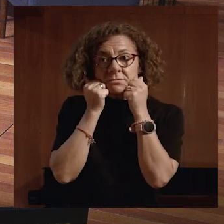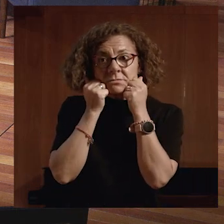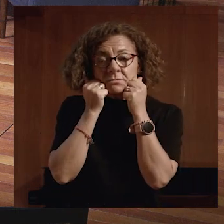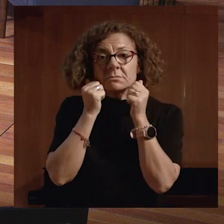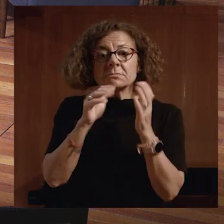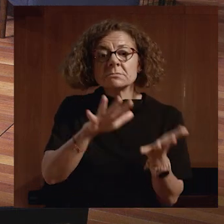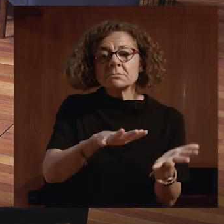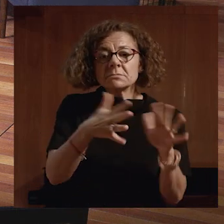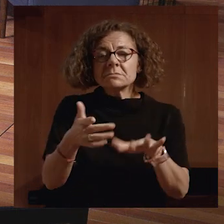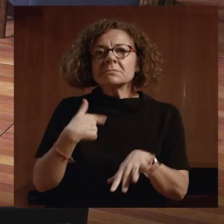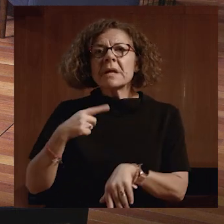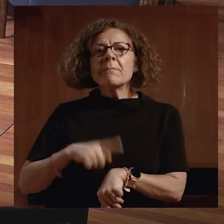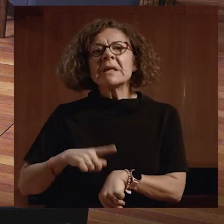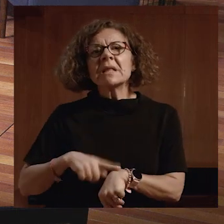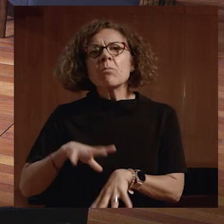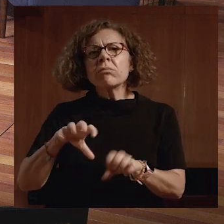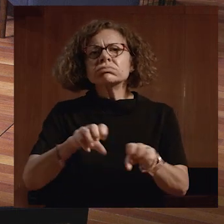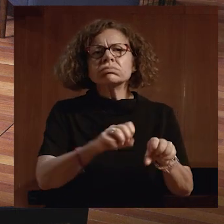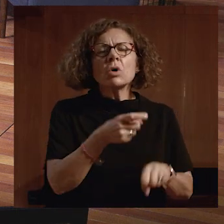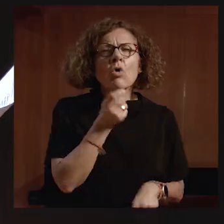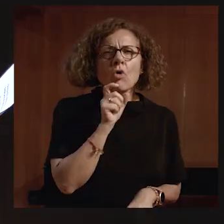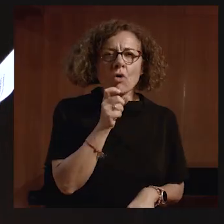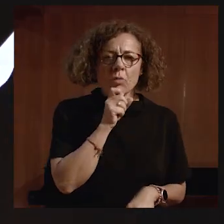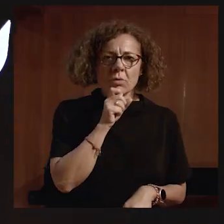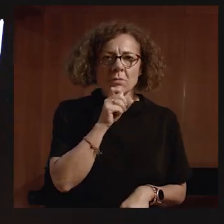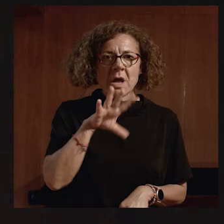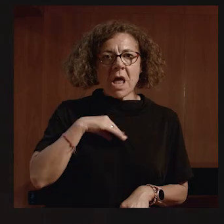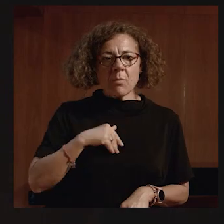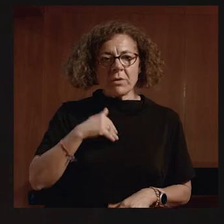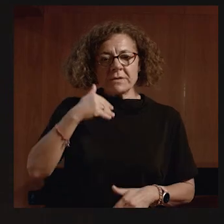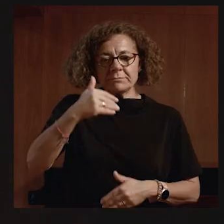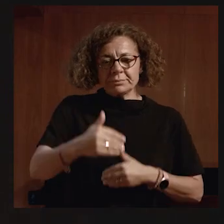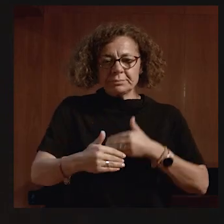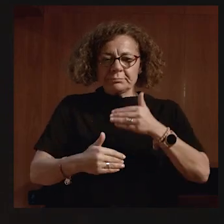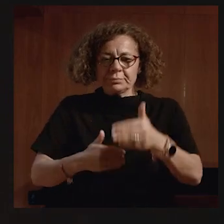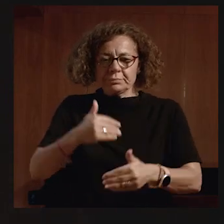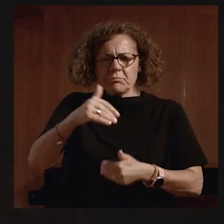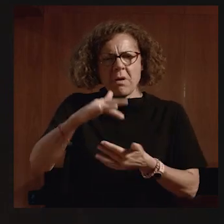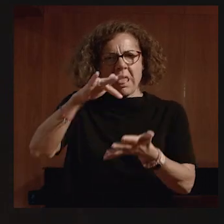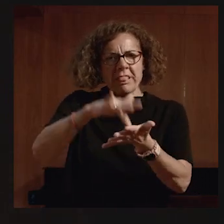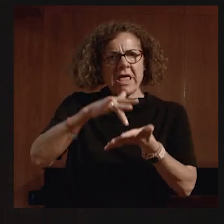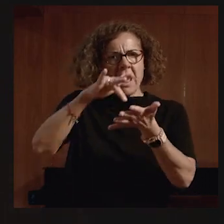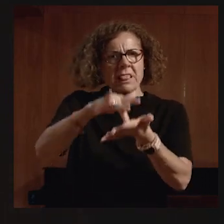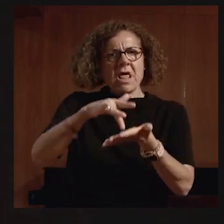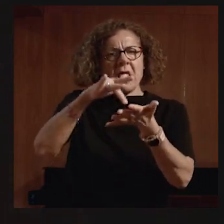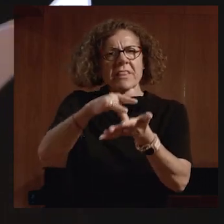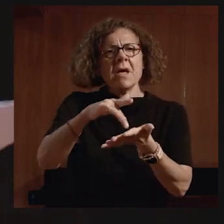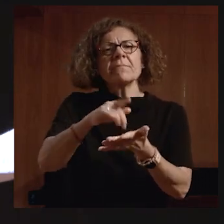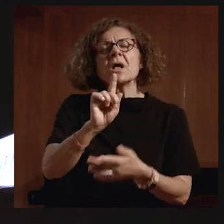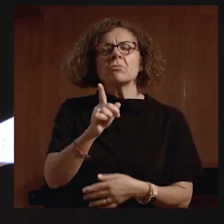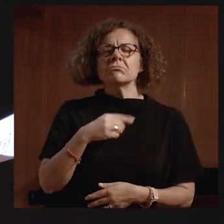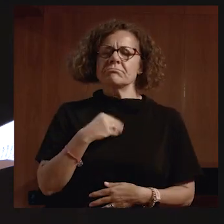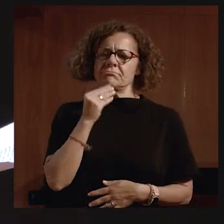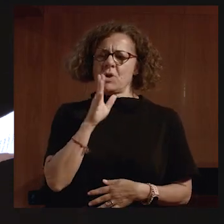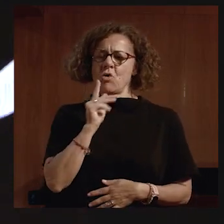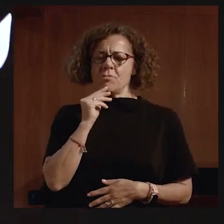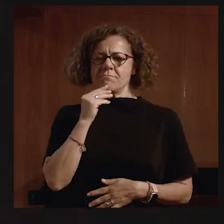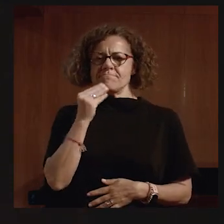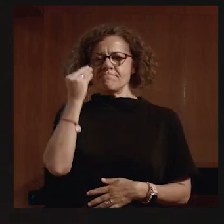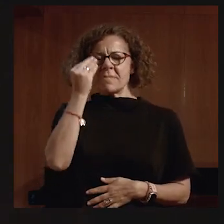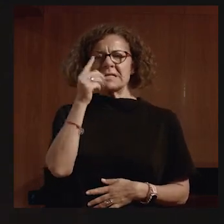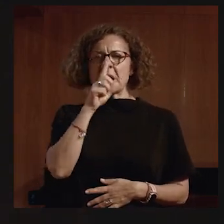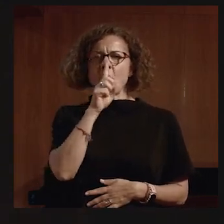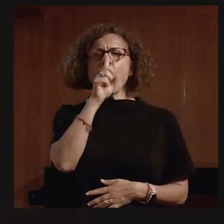by day. Start thinking, what do I really want to be doing in a year's time? Now, it might not get there,